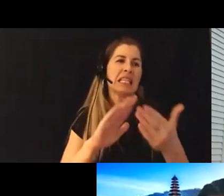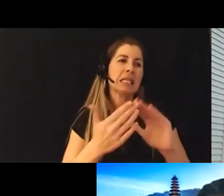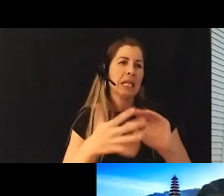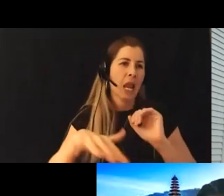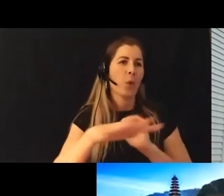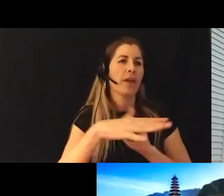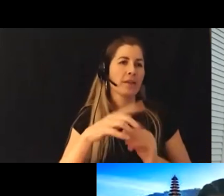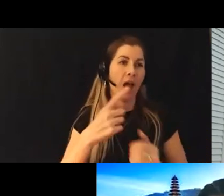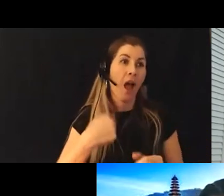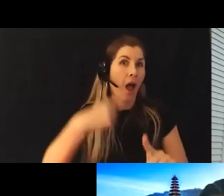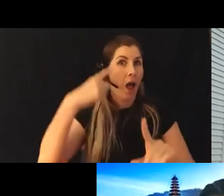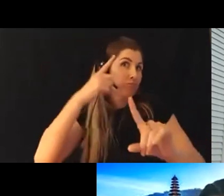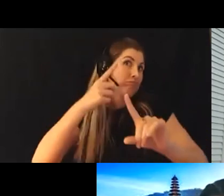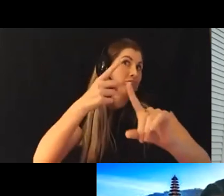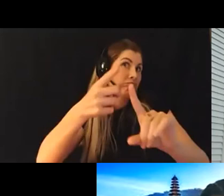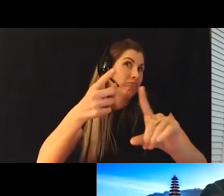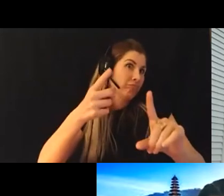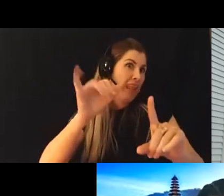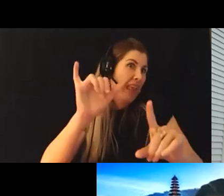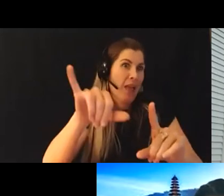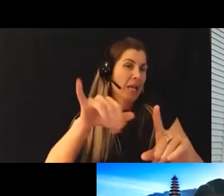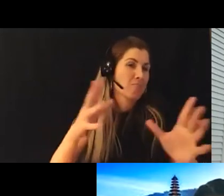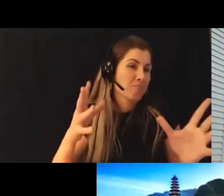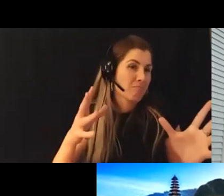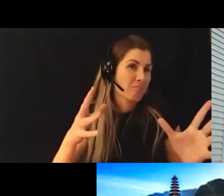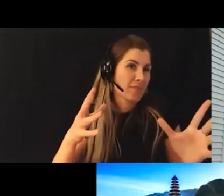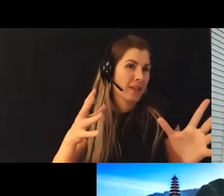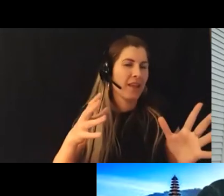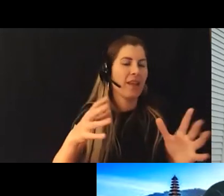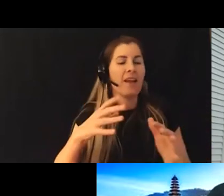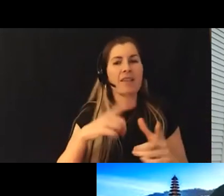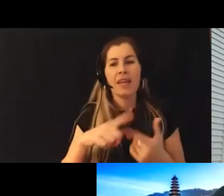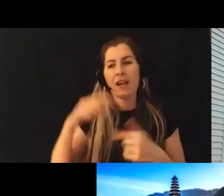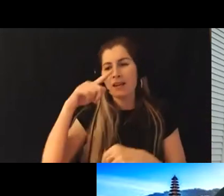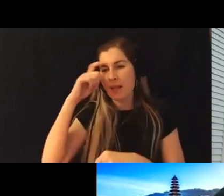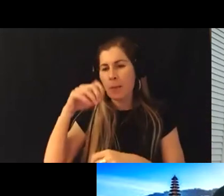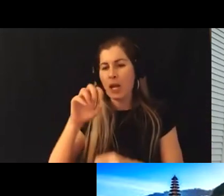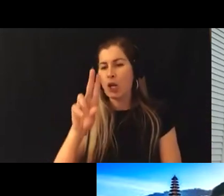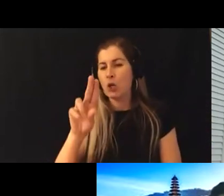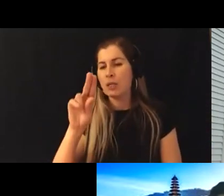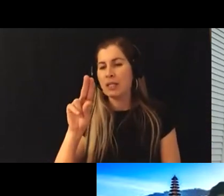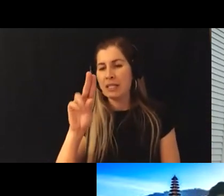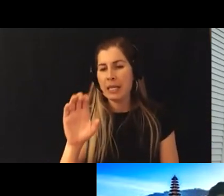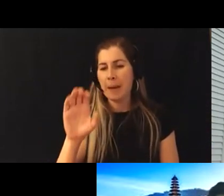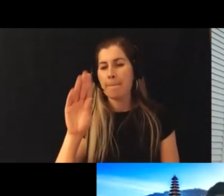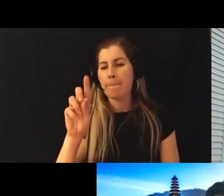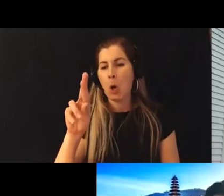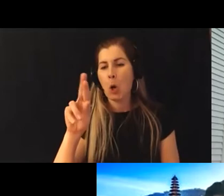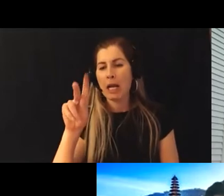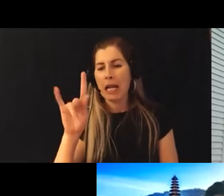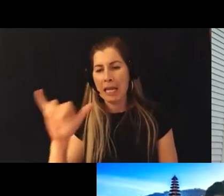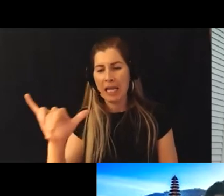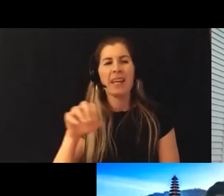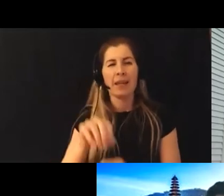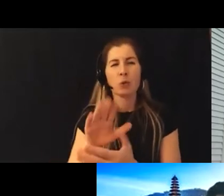my path was going to lead me. And then I spent a summer at UC Berkeley in the School of Education. And